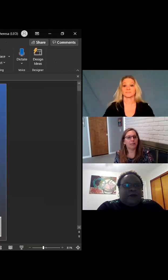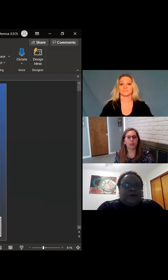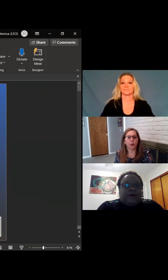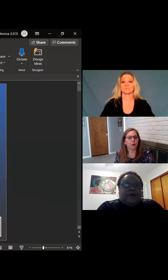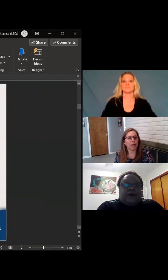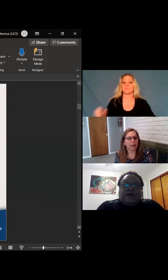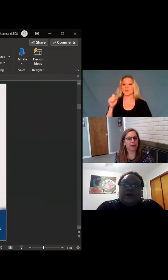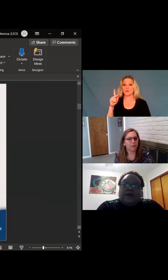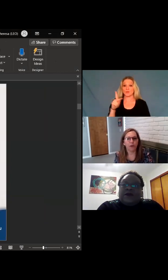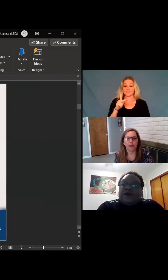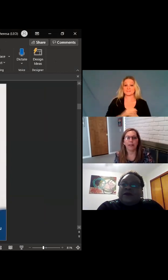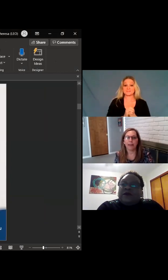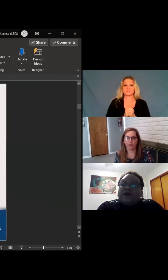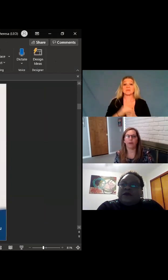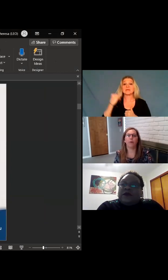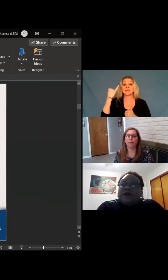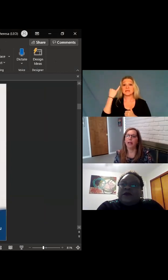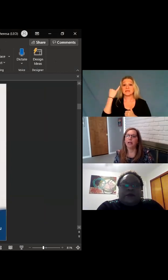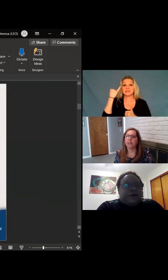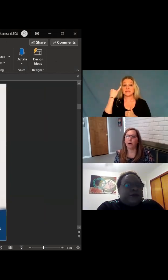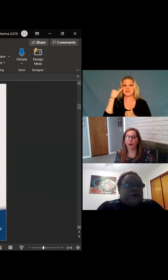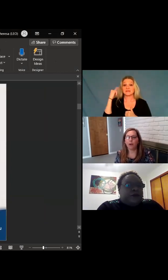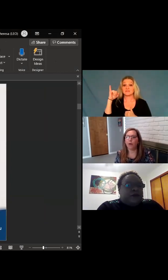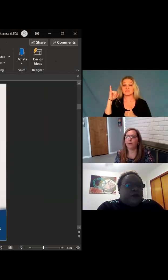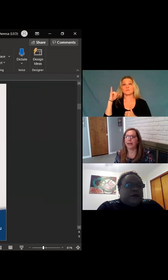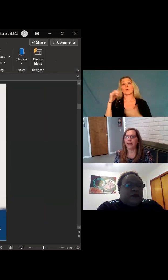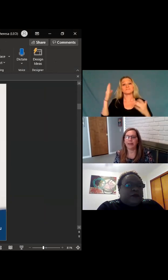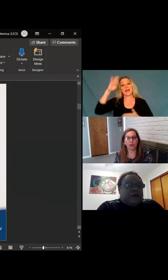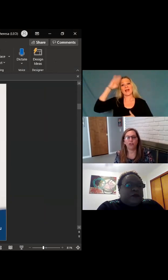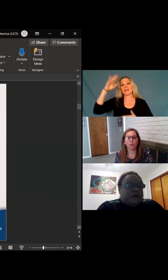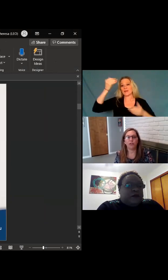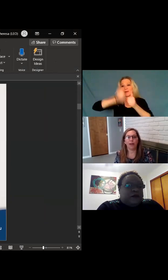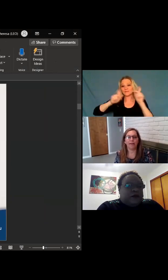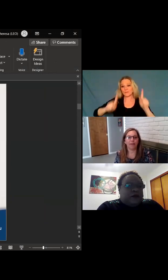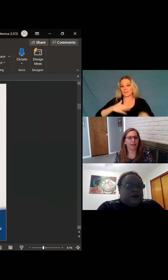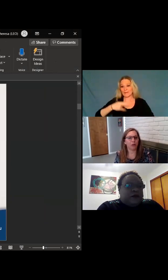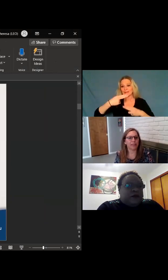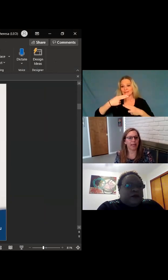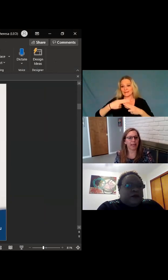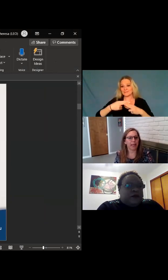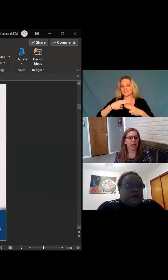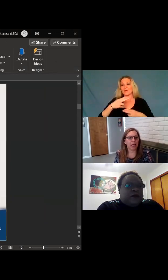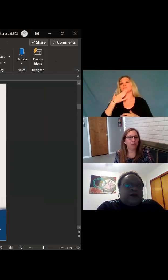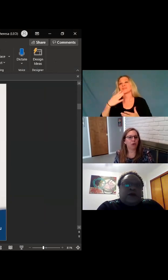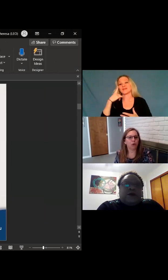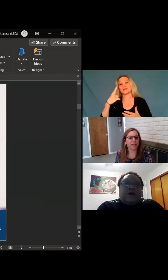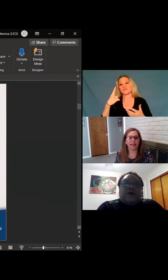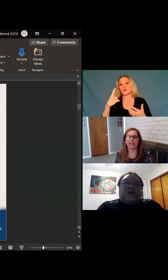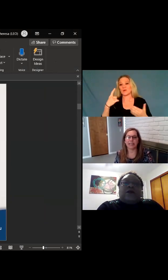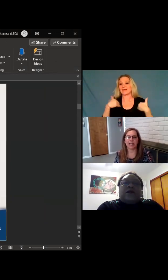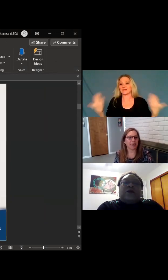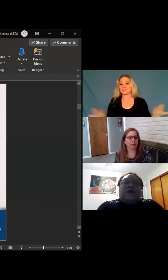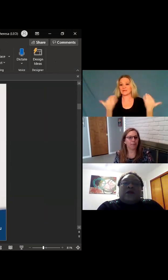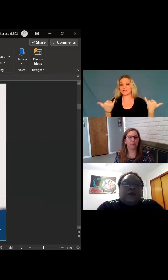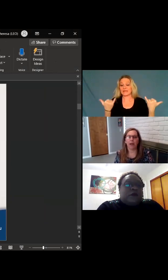Okay, so if you can get, there you go. So hello, everybody. Thank you so much for having me here today. If you'll go to the